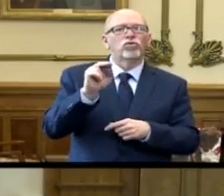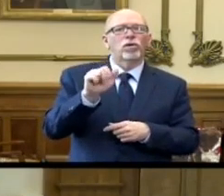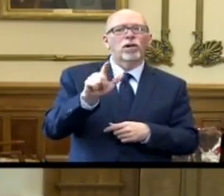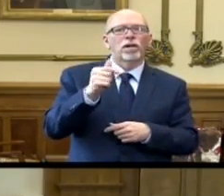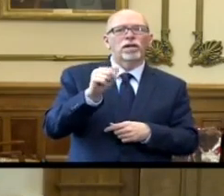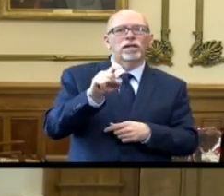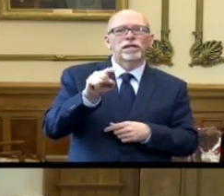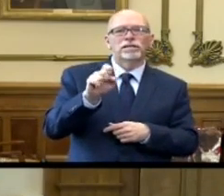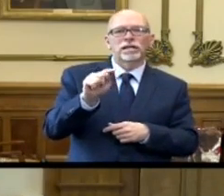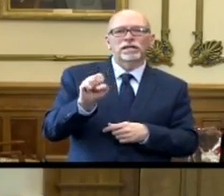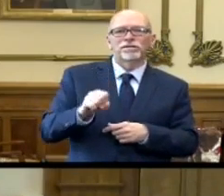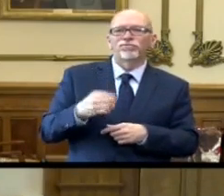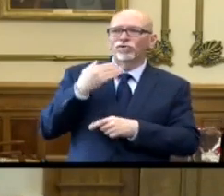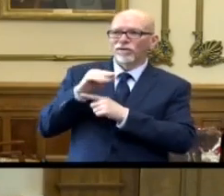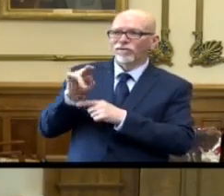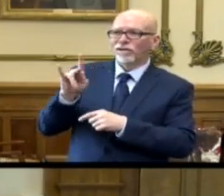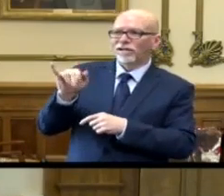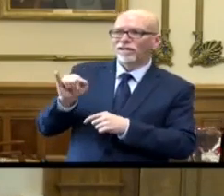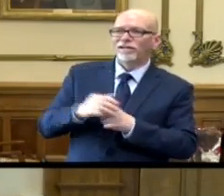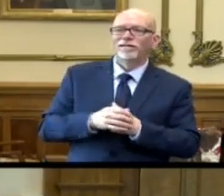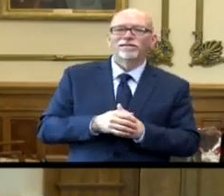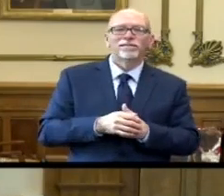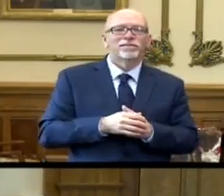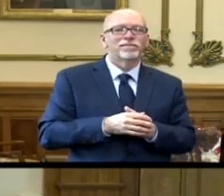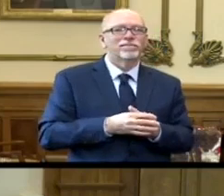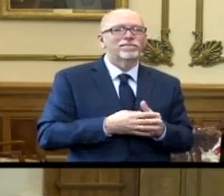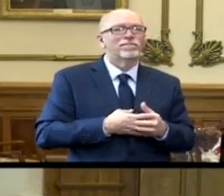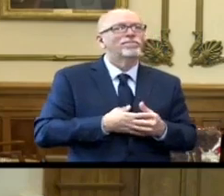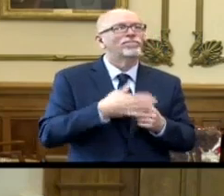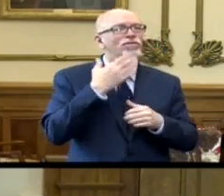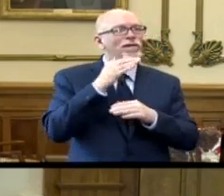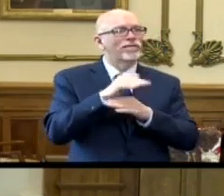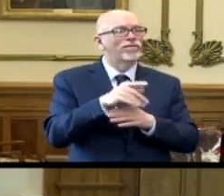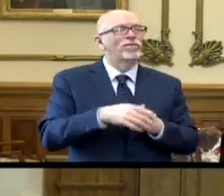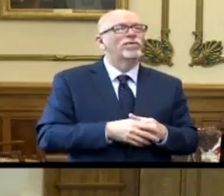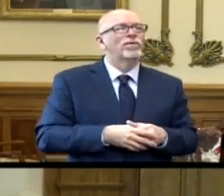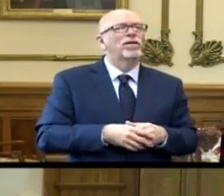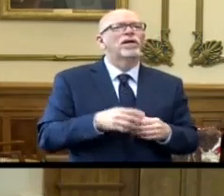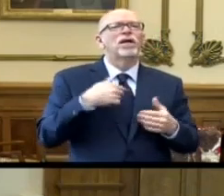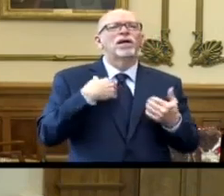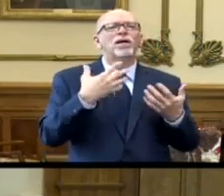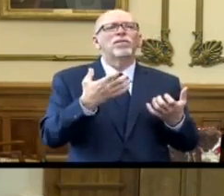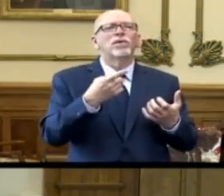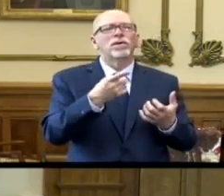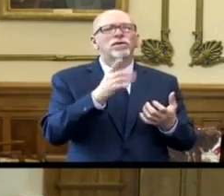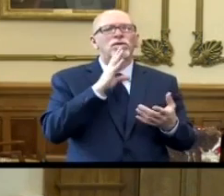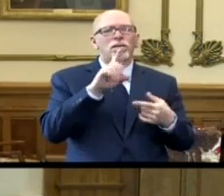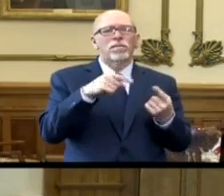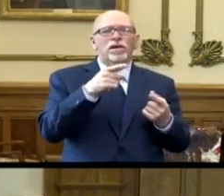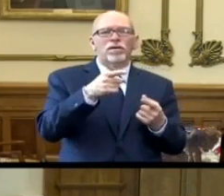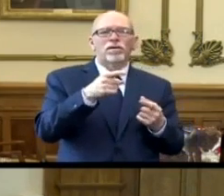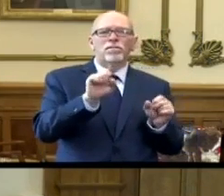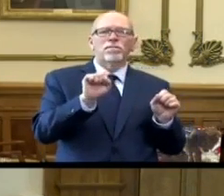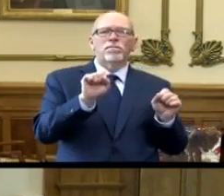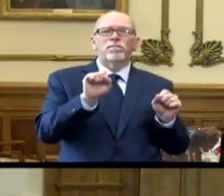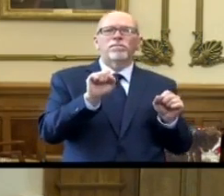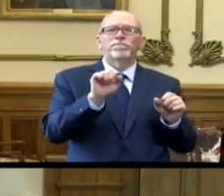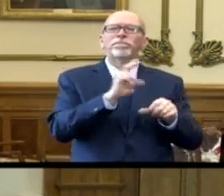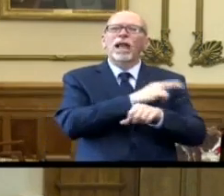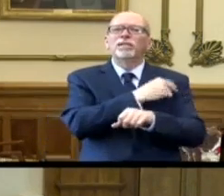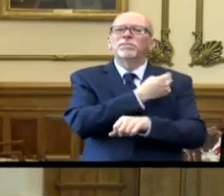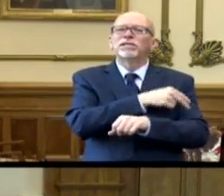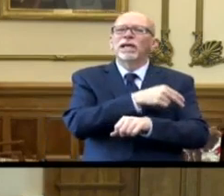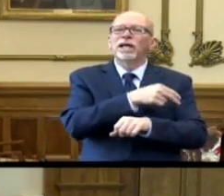Gazette. Good afternoon, Nikki. Good afternoon. I wanted to talk to you about